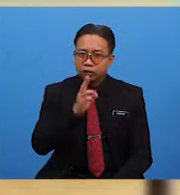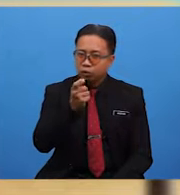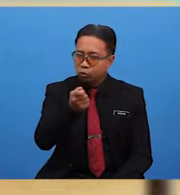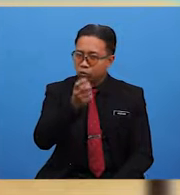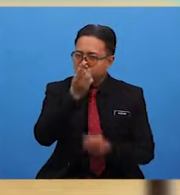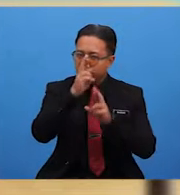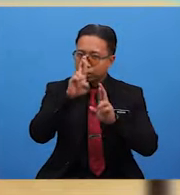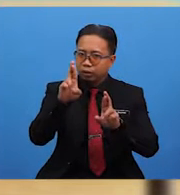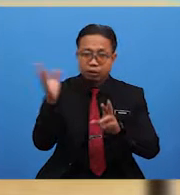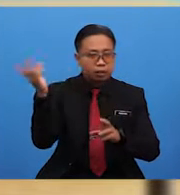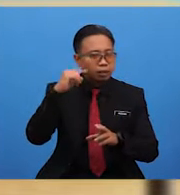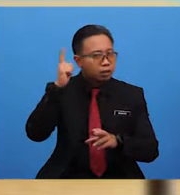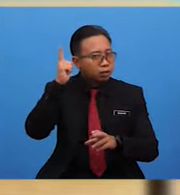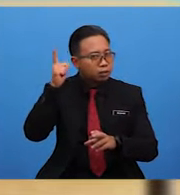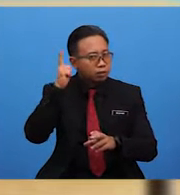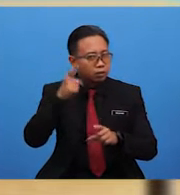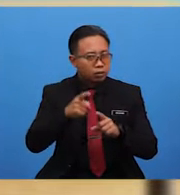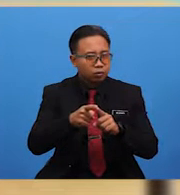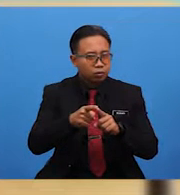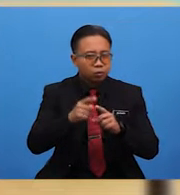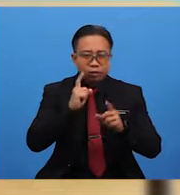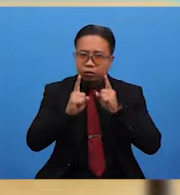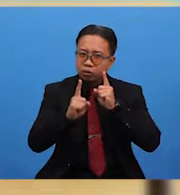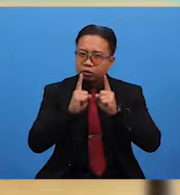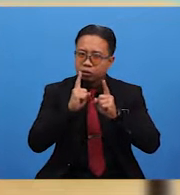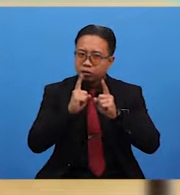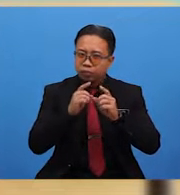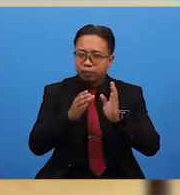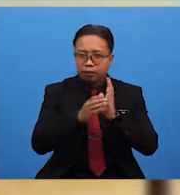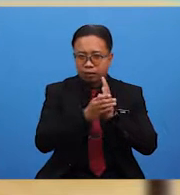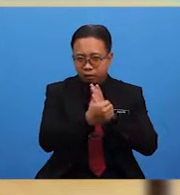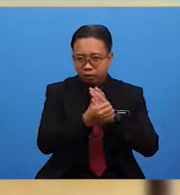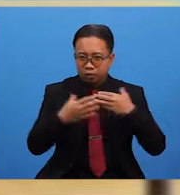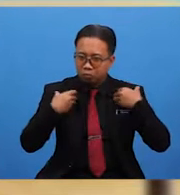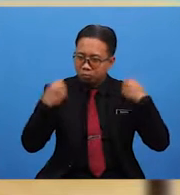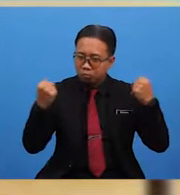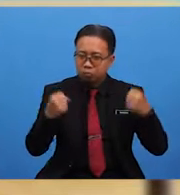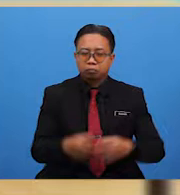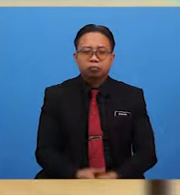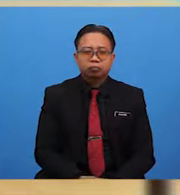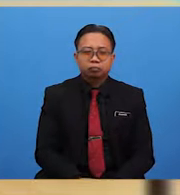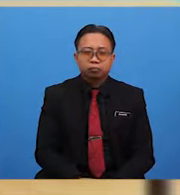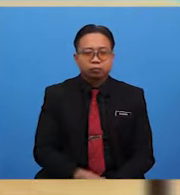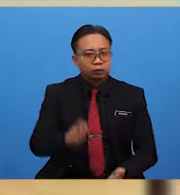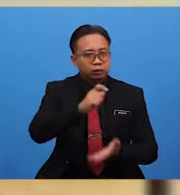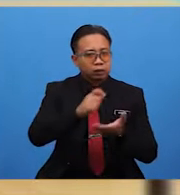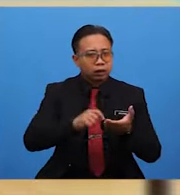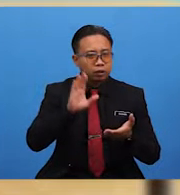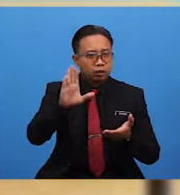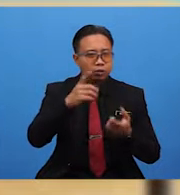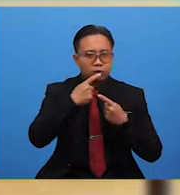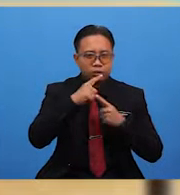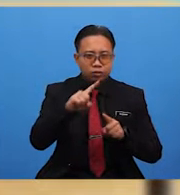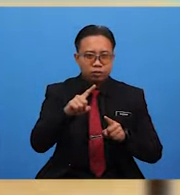Are you ready? Let's listen to the talk by the health expert again. Be ready to write your